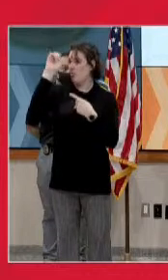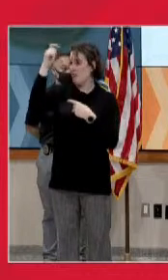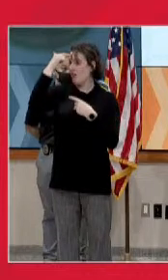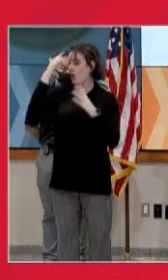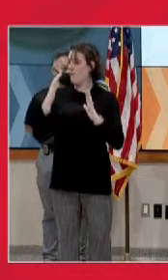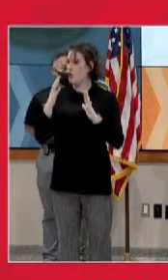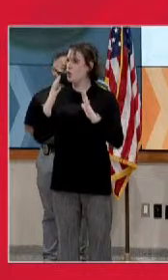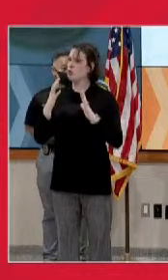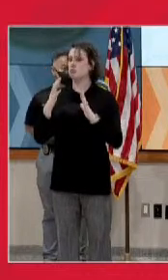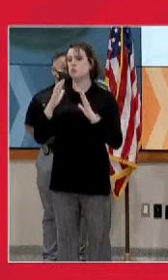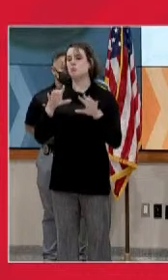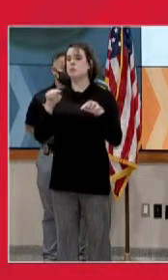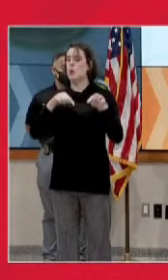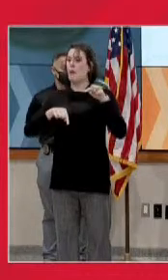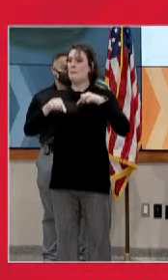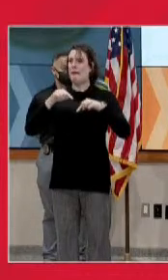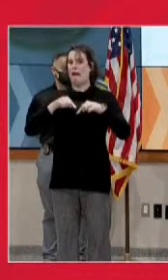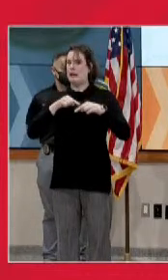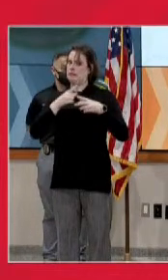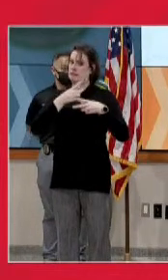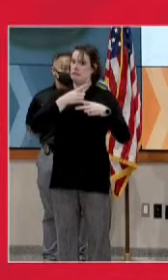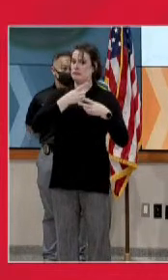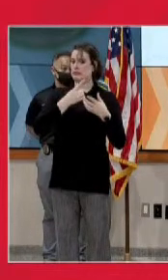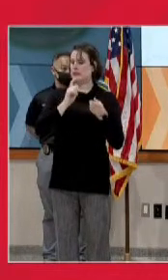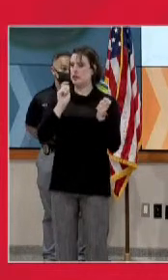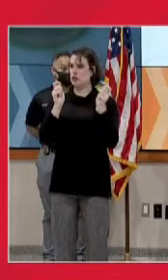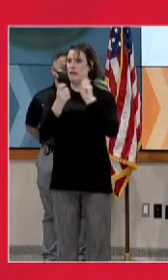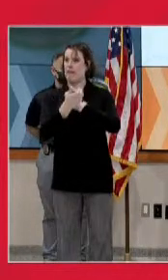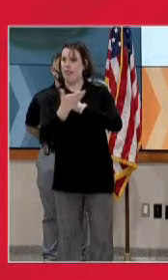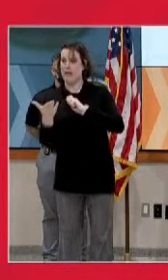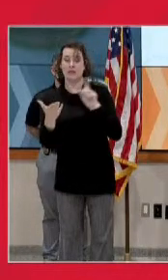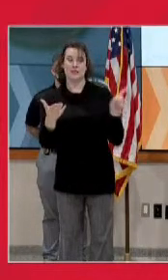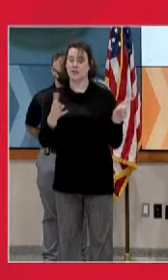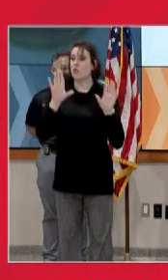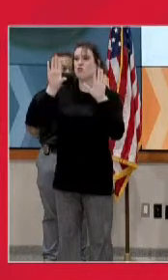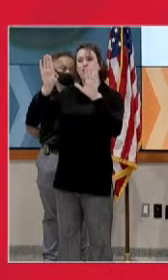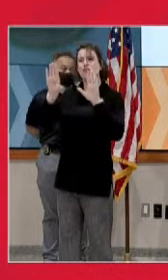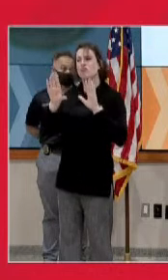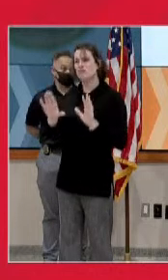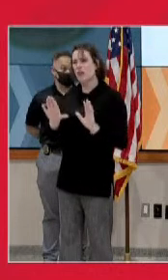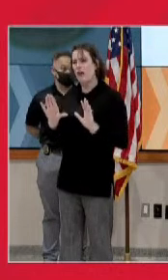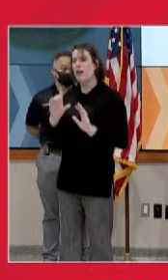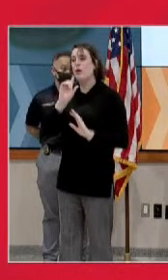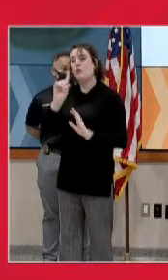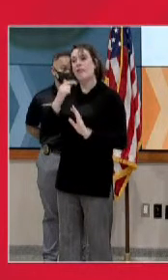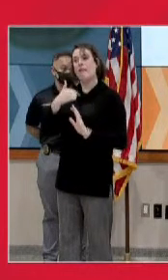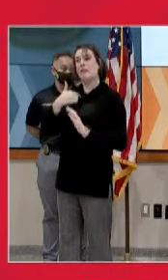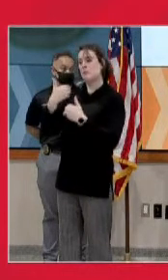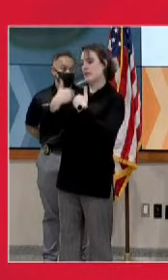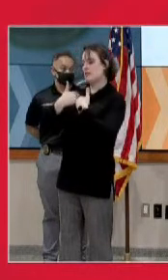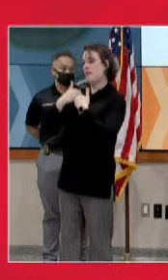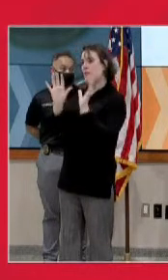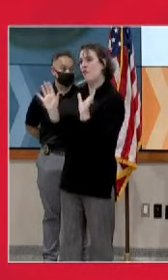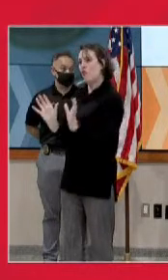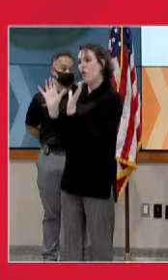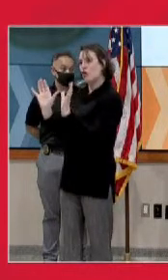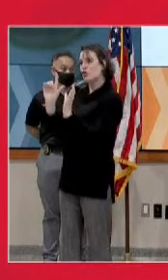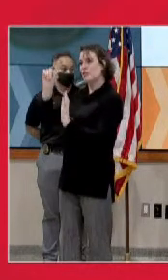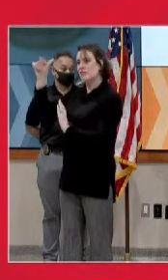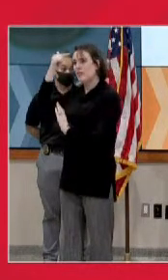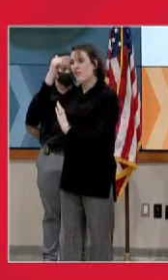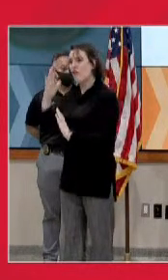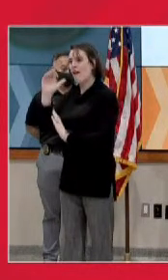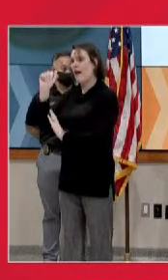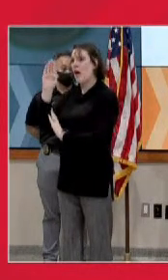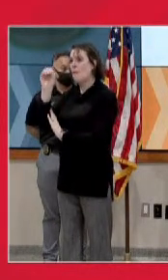Great. I'm so grateful he's taking those steps today. They are important. They're necessary. I've been urging him to let us make